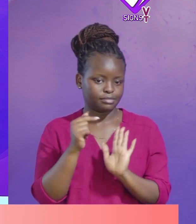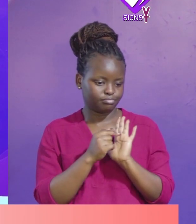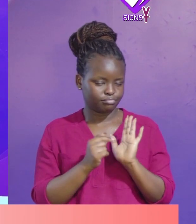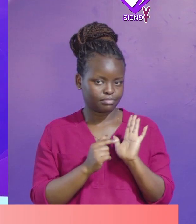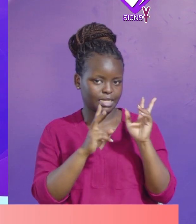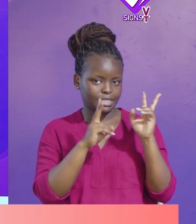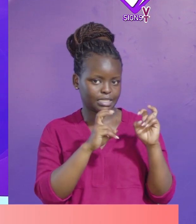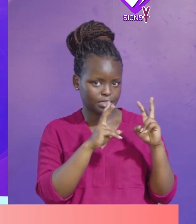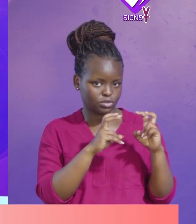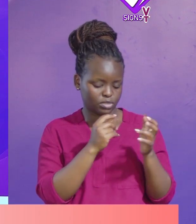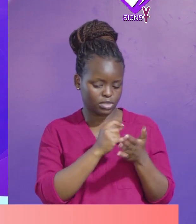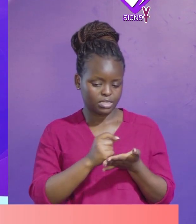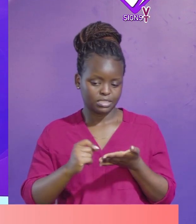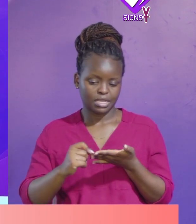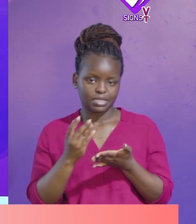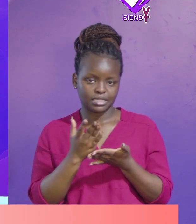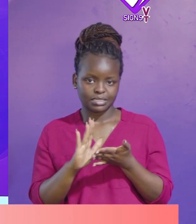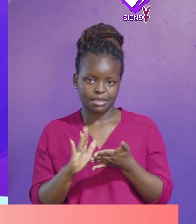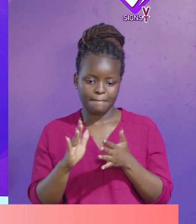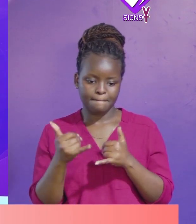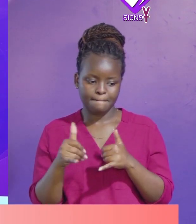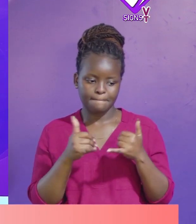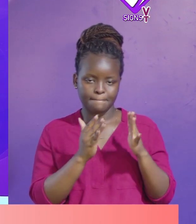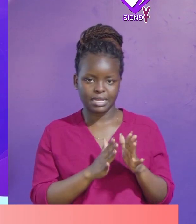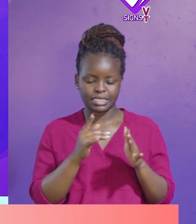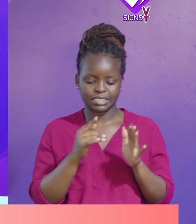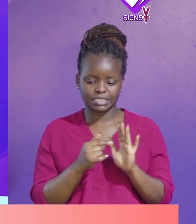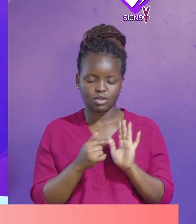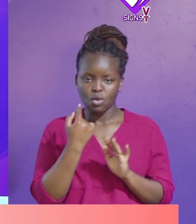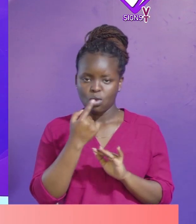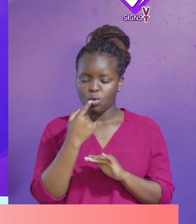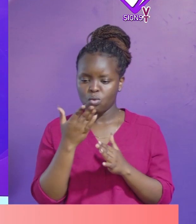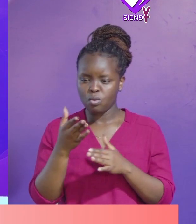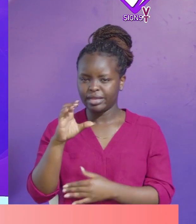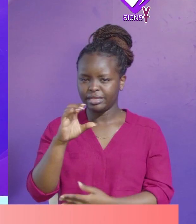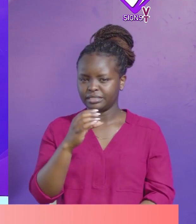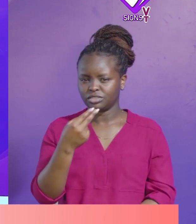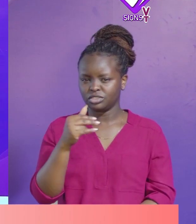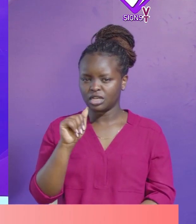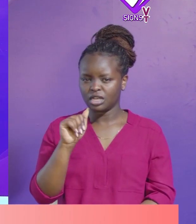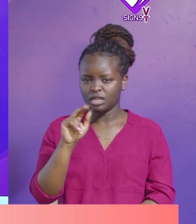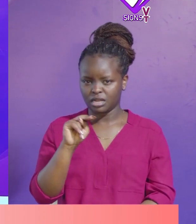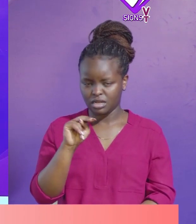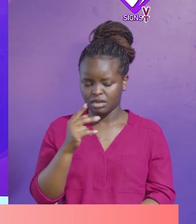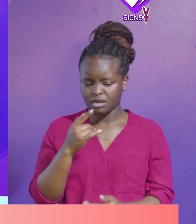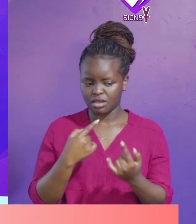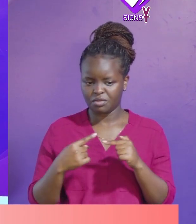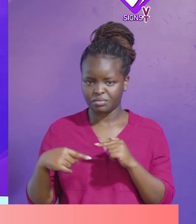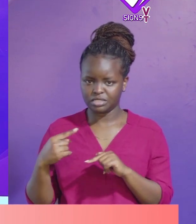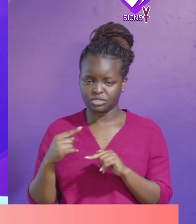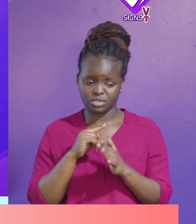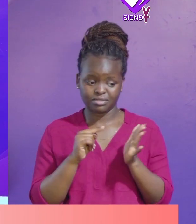despite signing some of the players who shined in the CHAN competition, I think this one